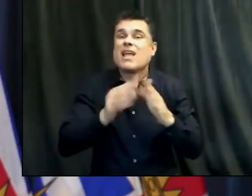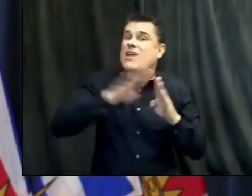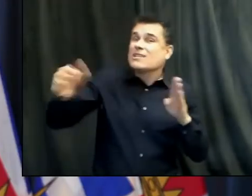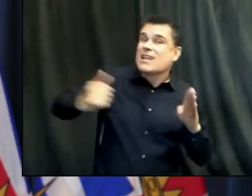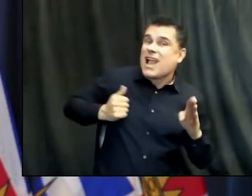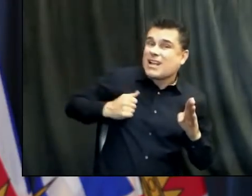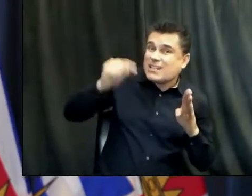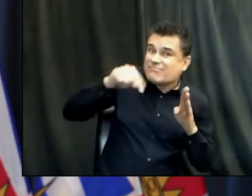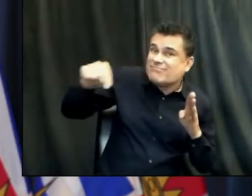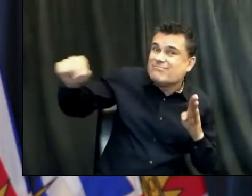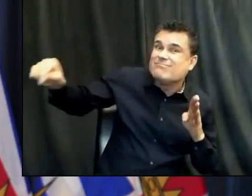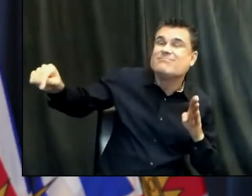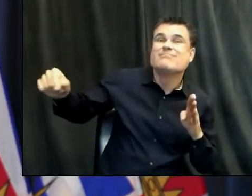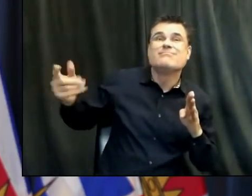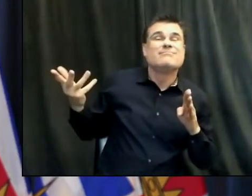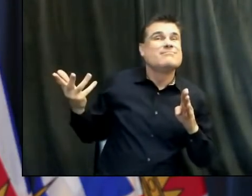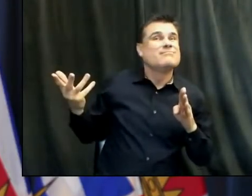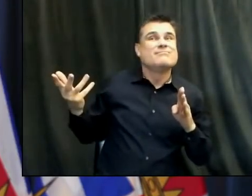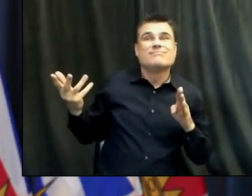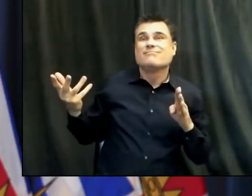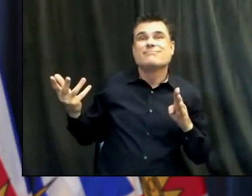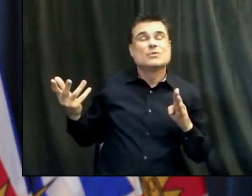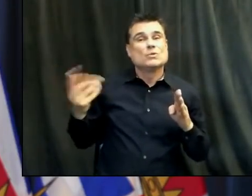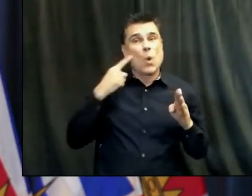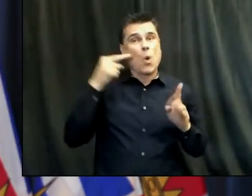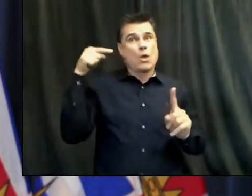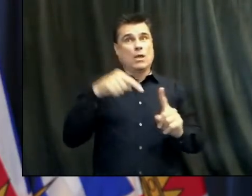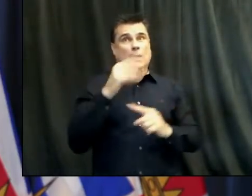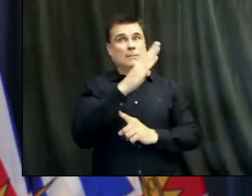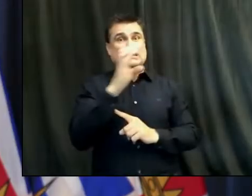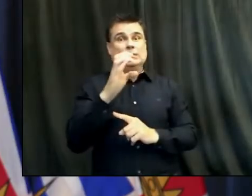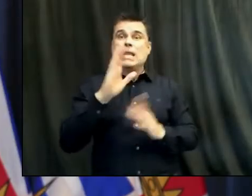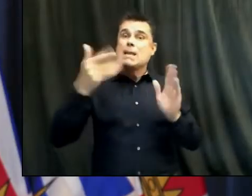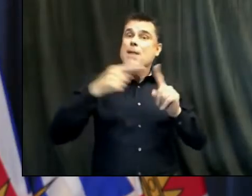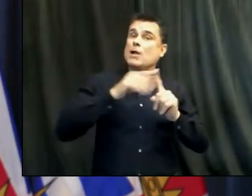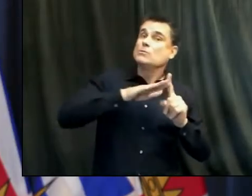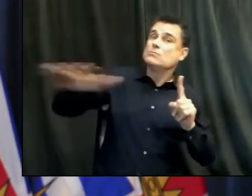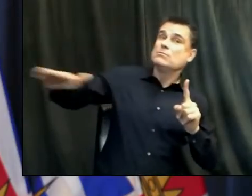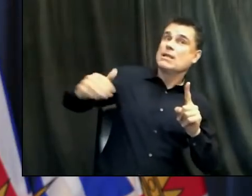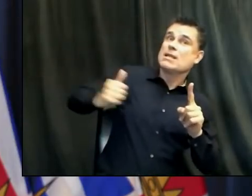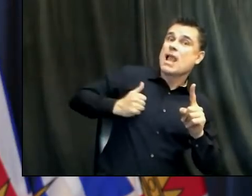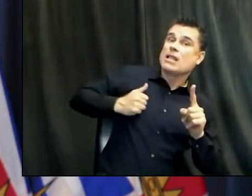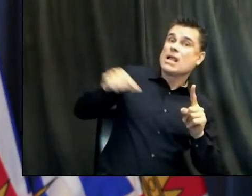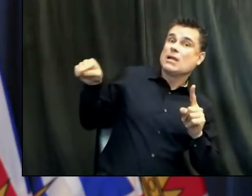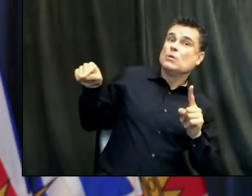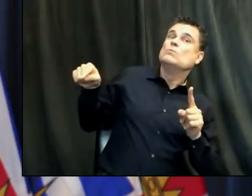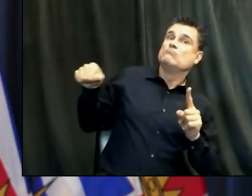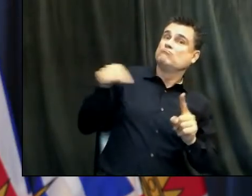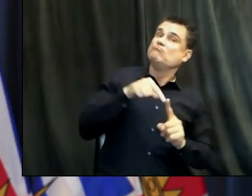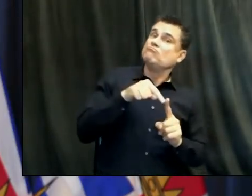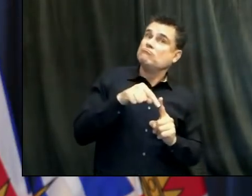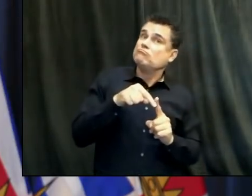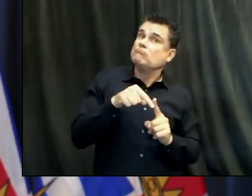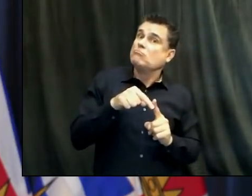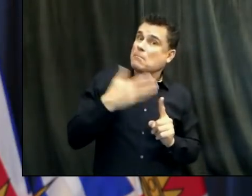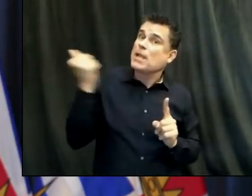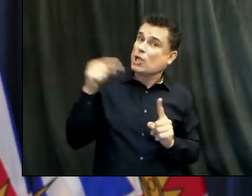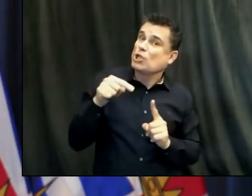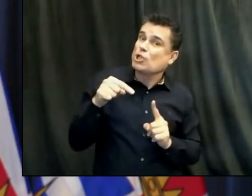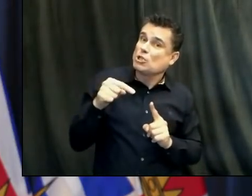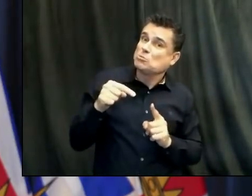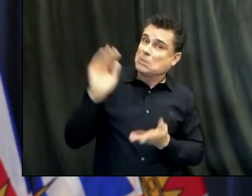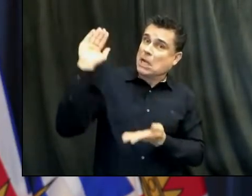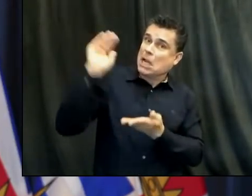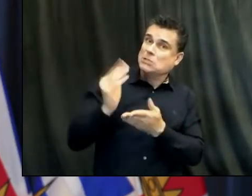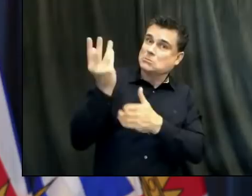have done better in that measure than most other jurisdictions in the country, but the losses here have been tremendous. And I think